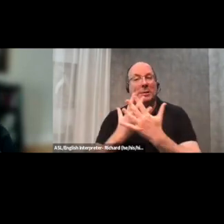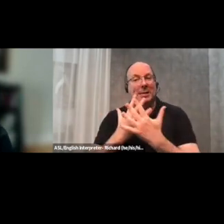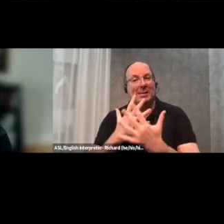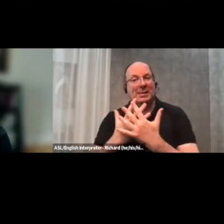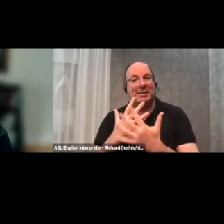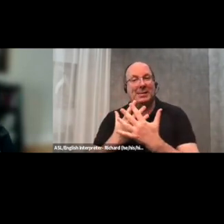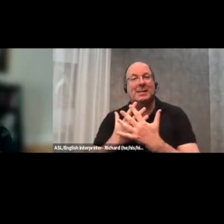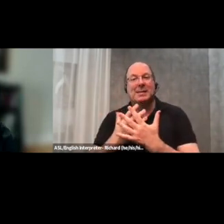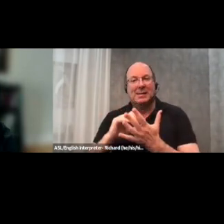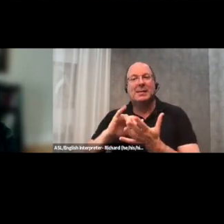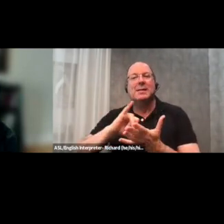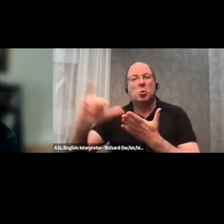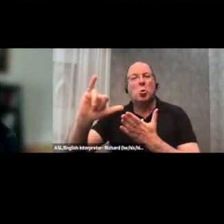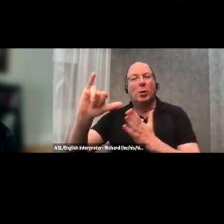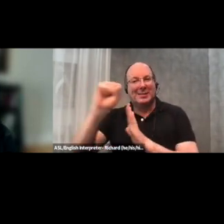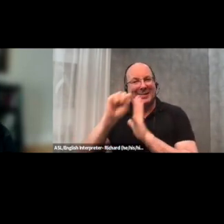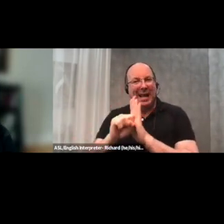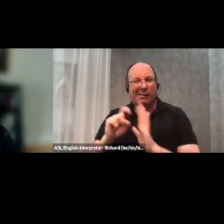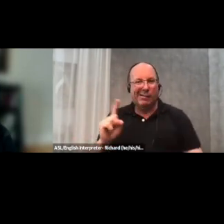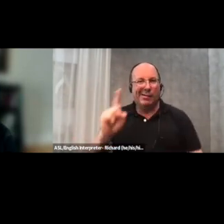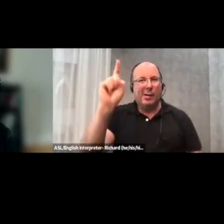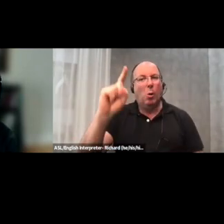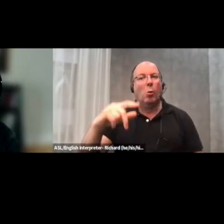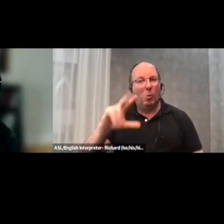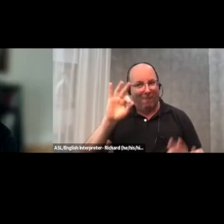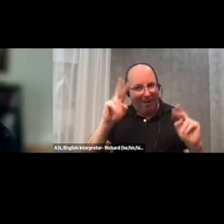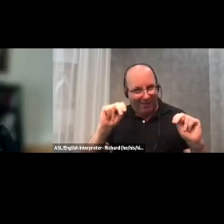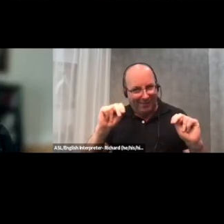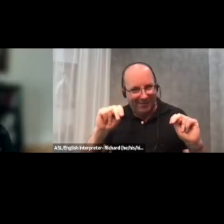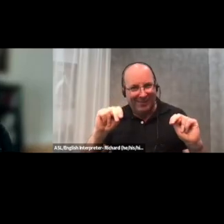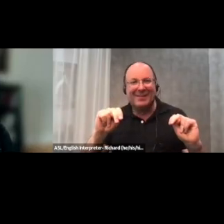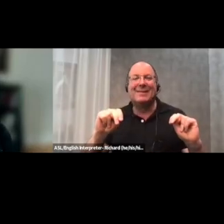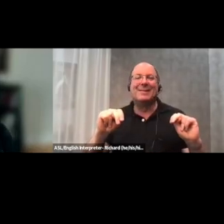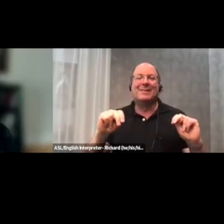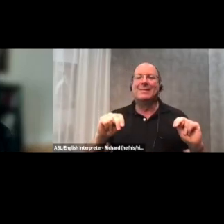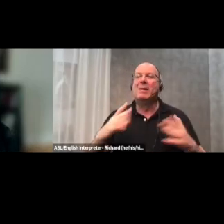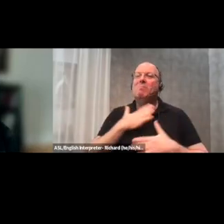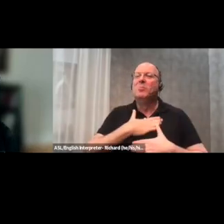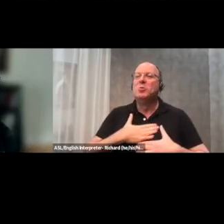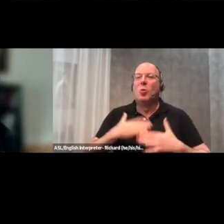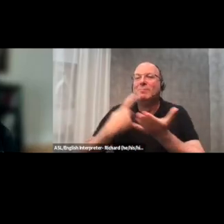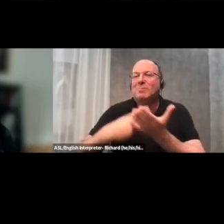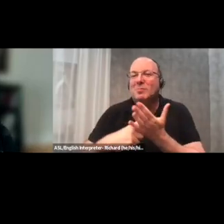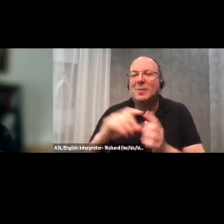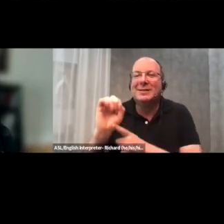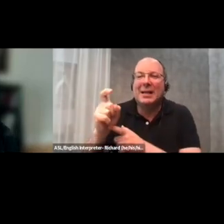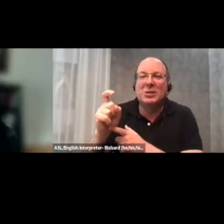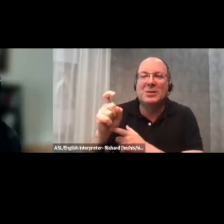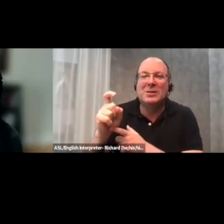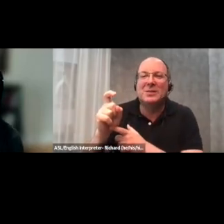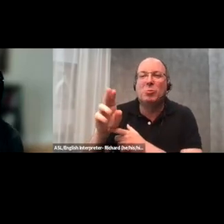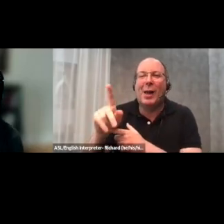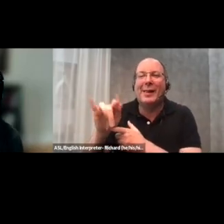in upstate New York. That was really fun. But I just really like talking about sexuality with